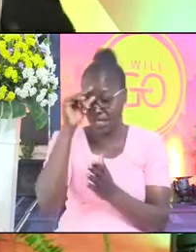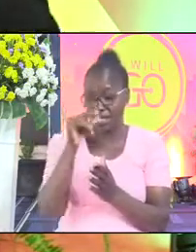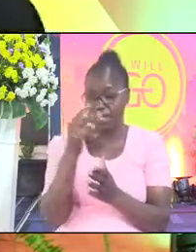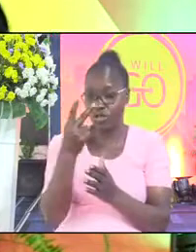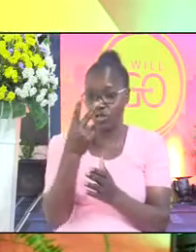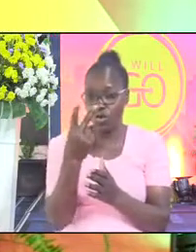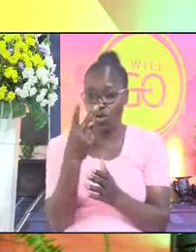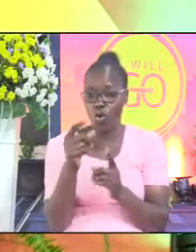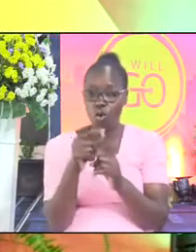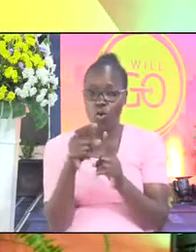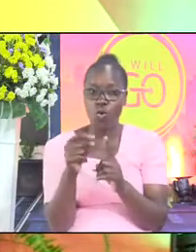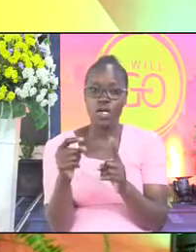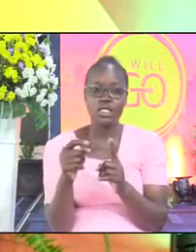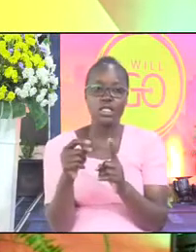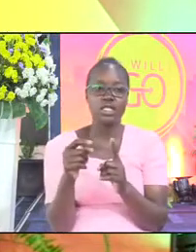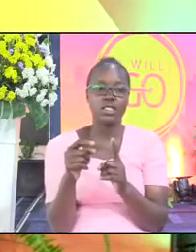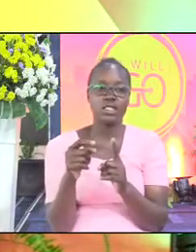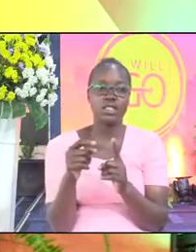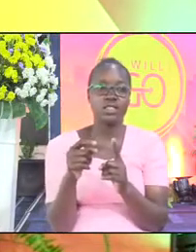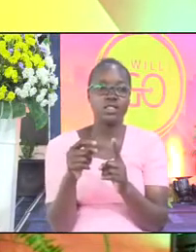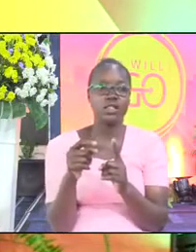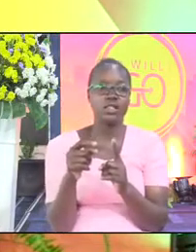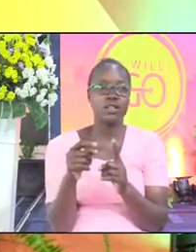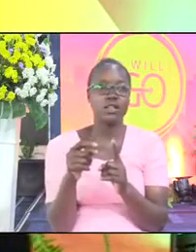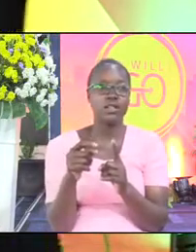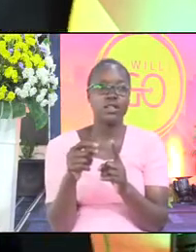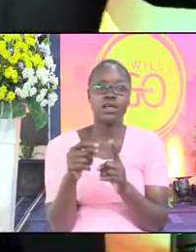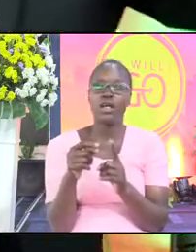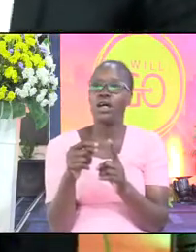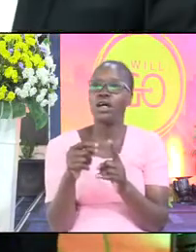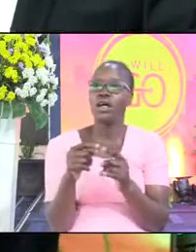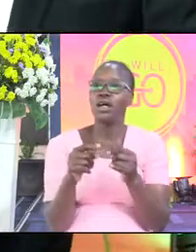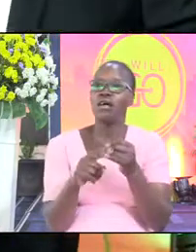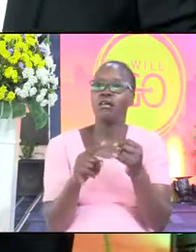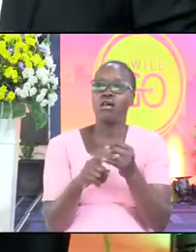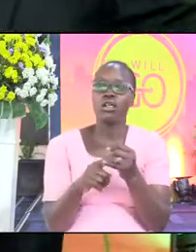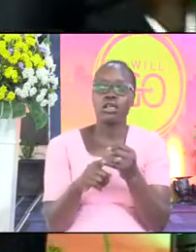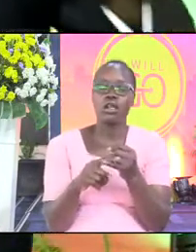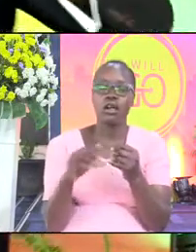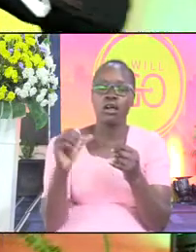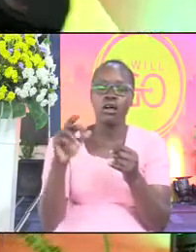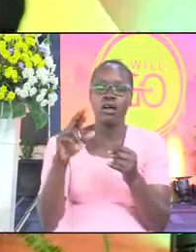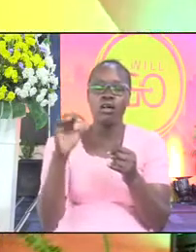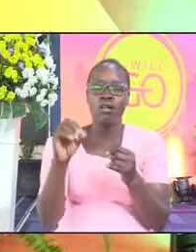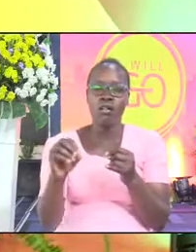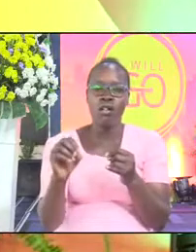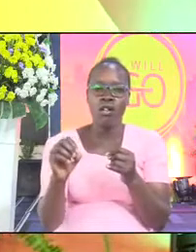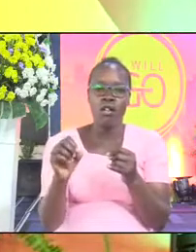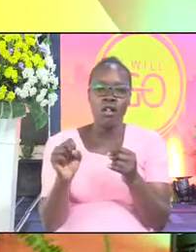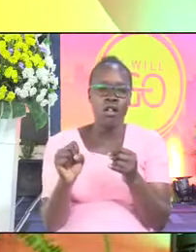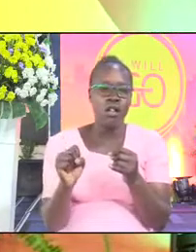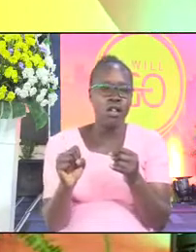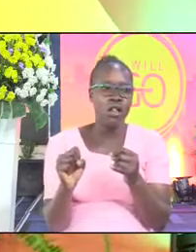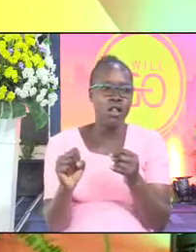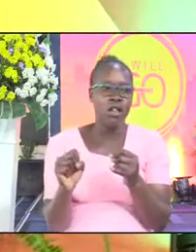words for time. How many words? Two words. The word kairos and